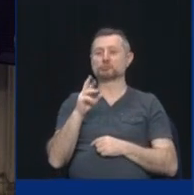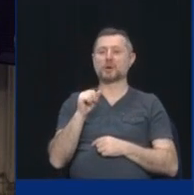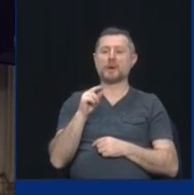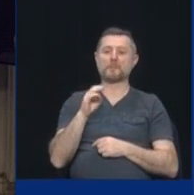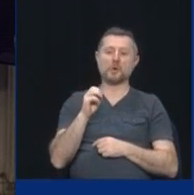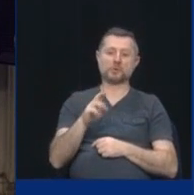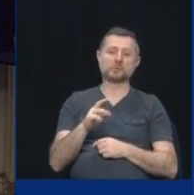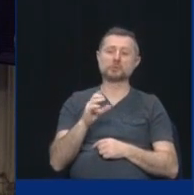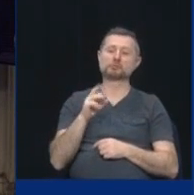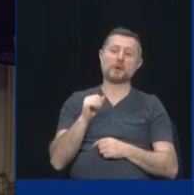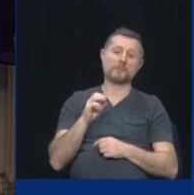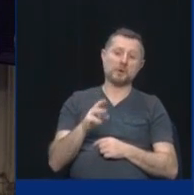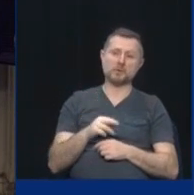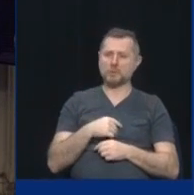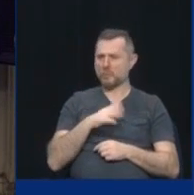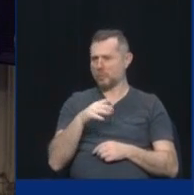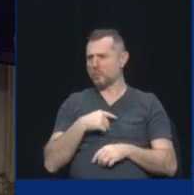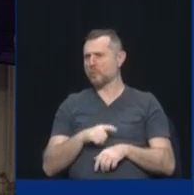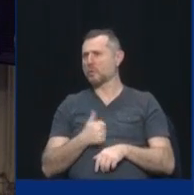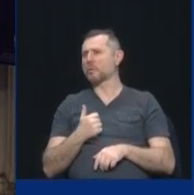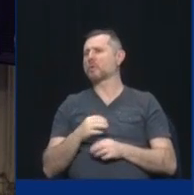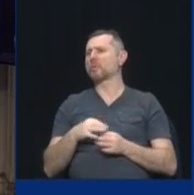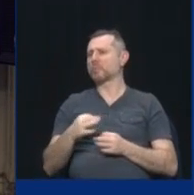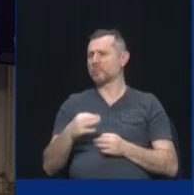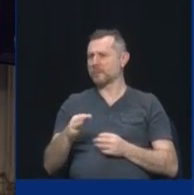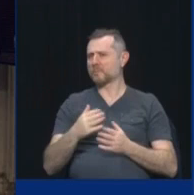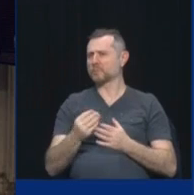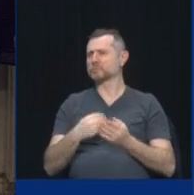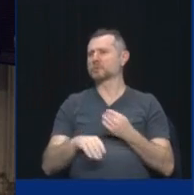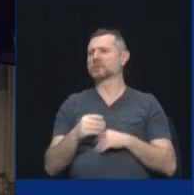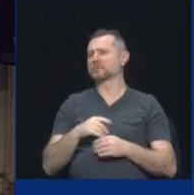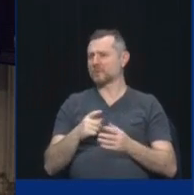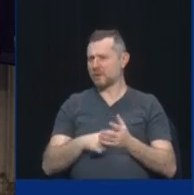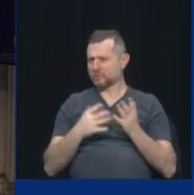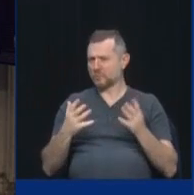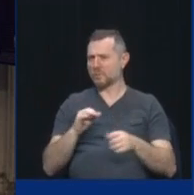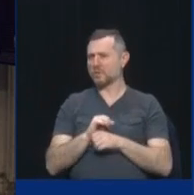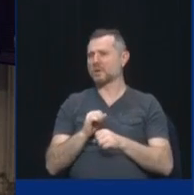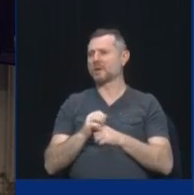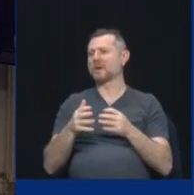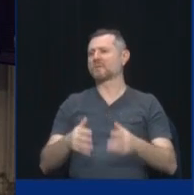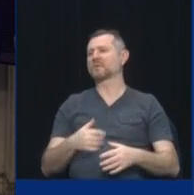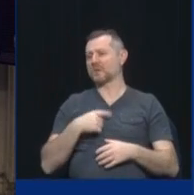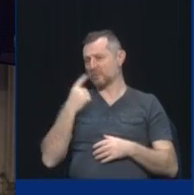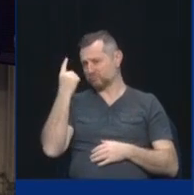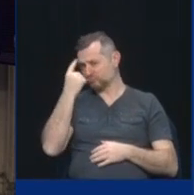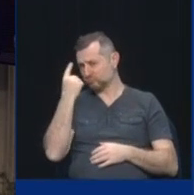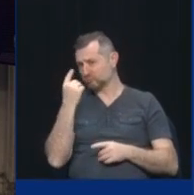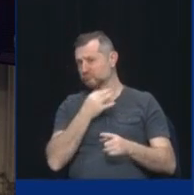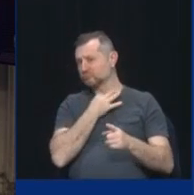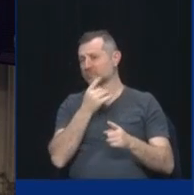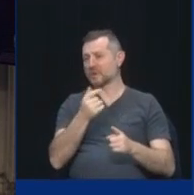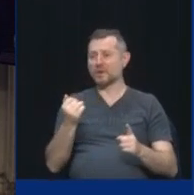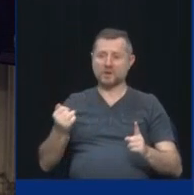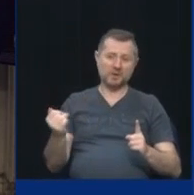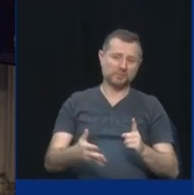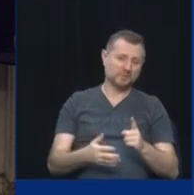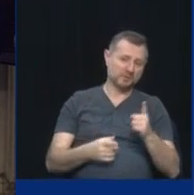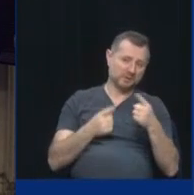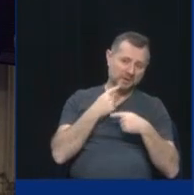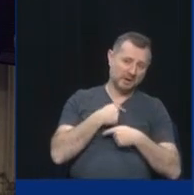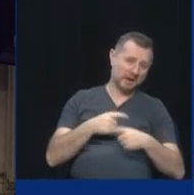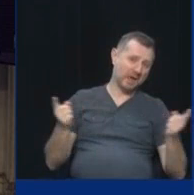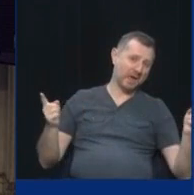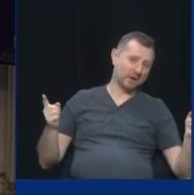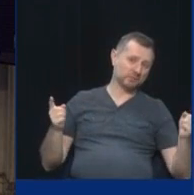long-delayed over-budget project that still has a lot of work to do. I wonder if you're taking a gamble by announcing this announcement